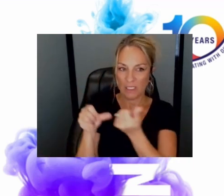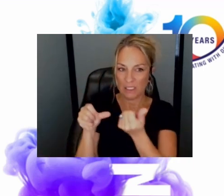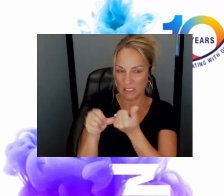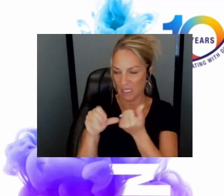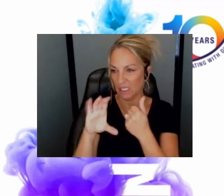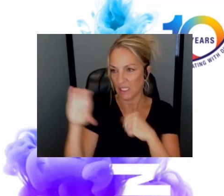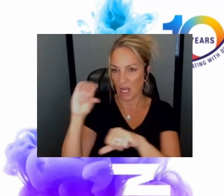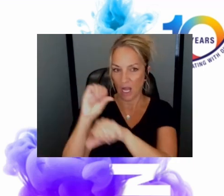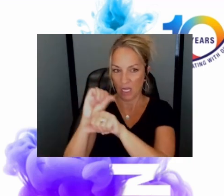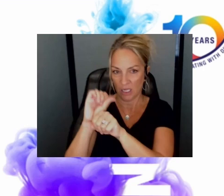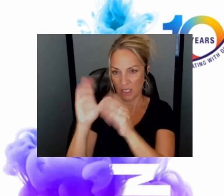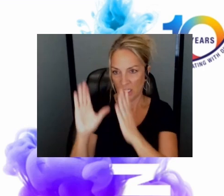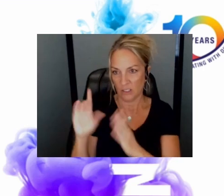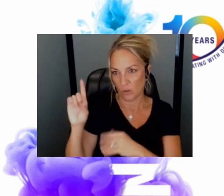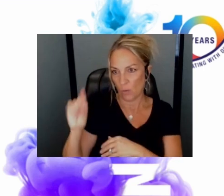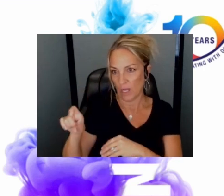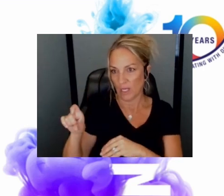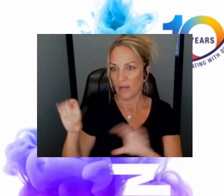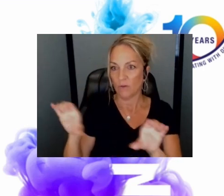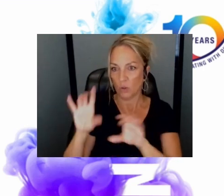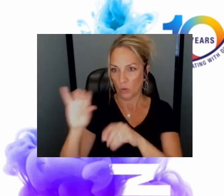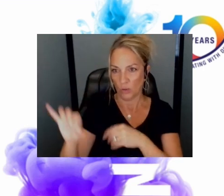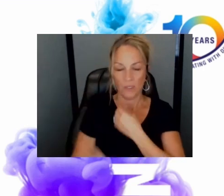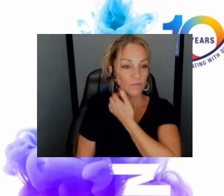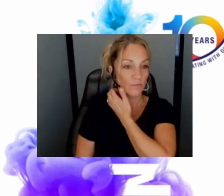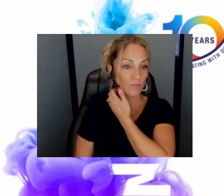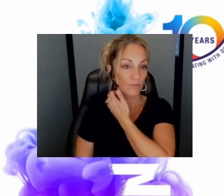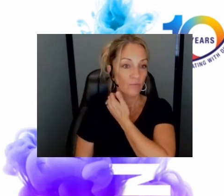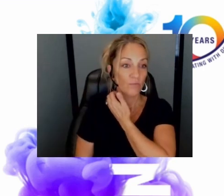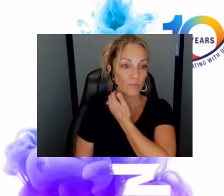that. And sometimes maybe it's something very sudden that they need to